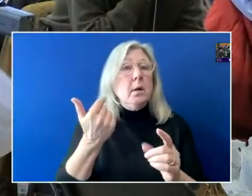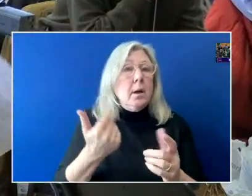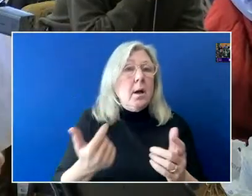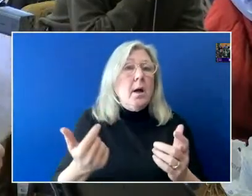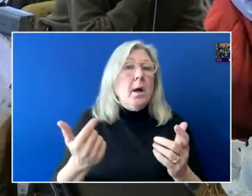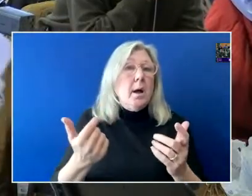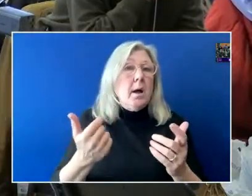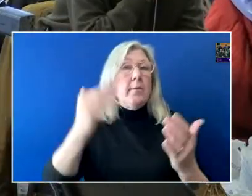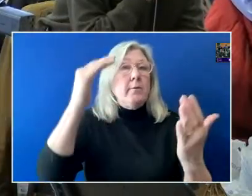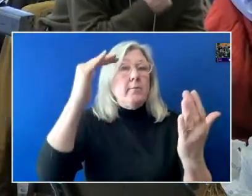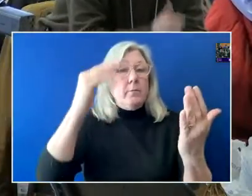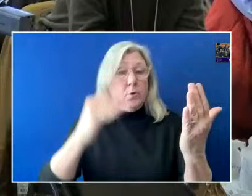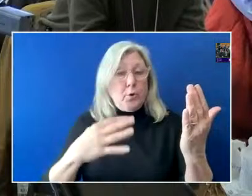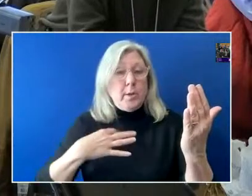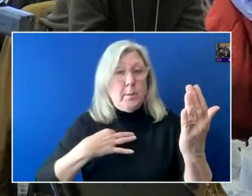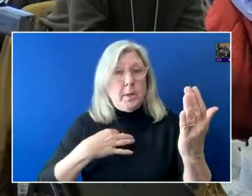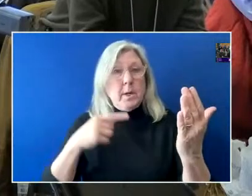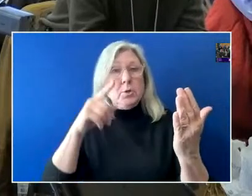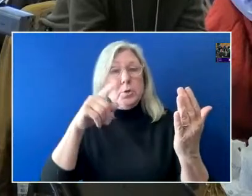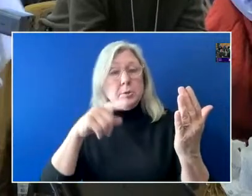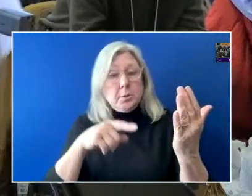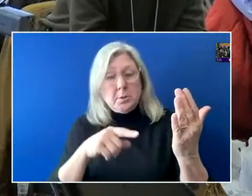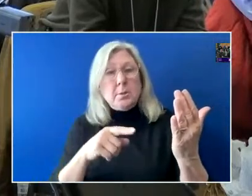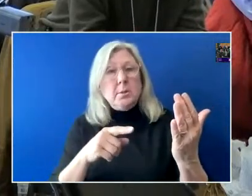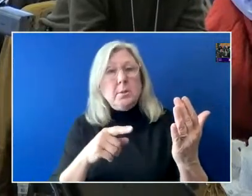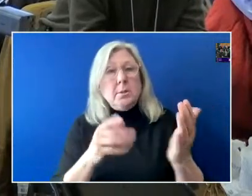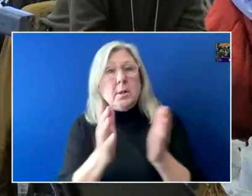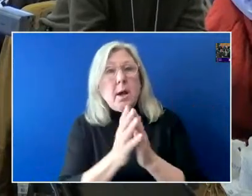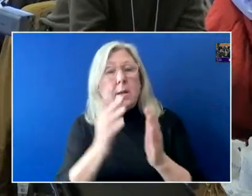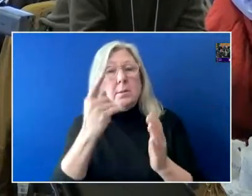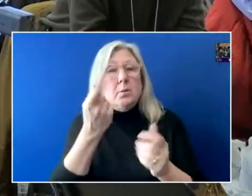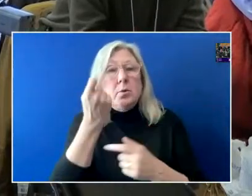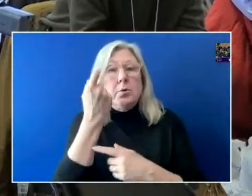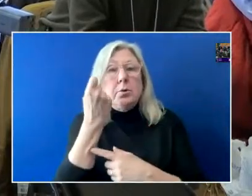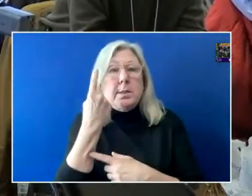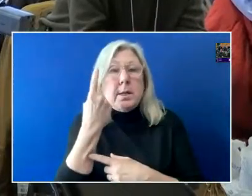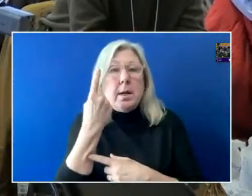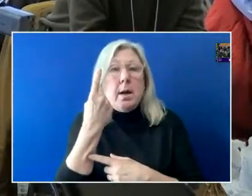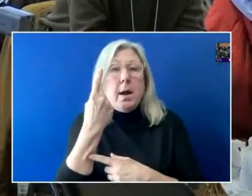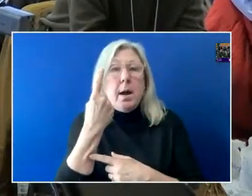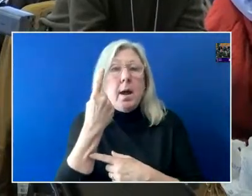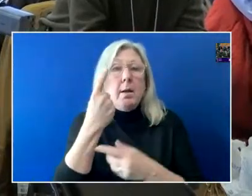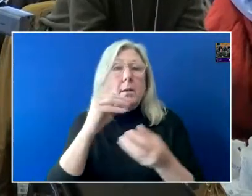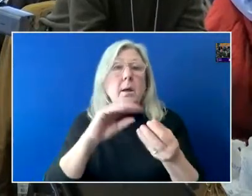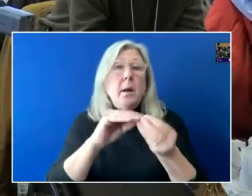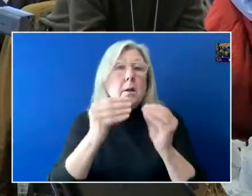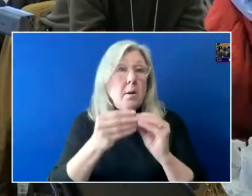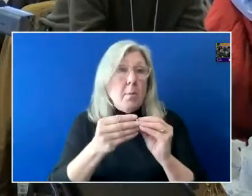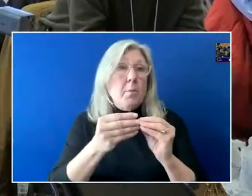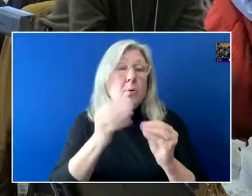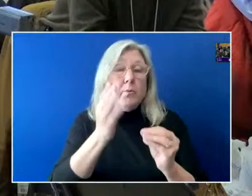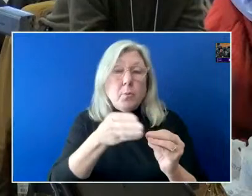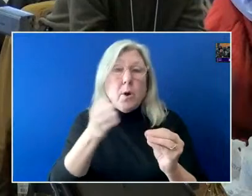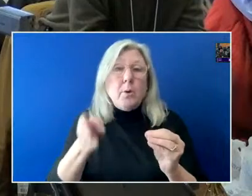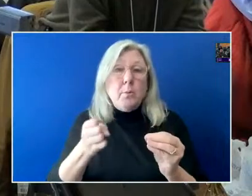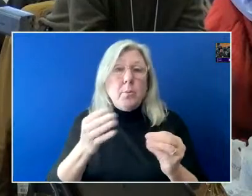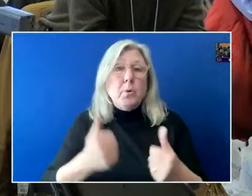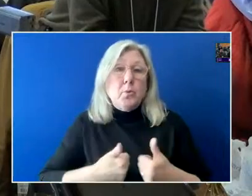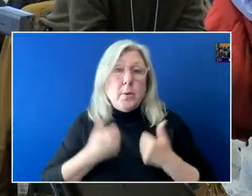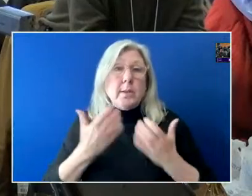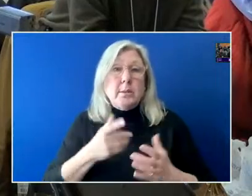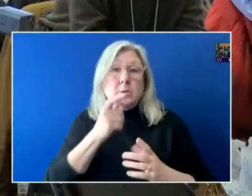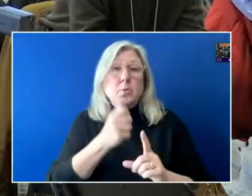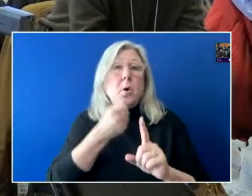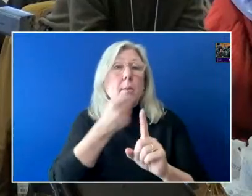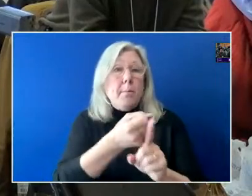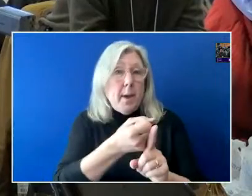for for uh an understanding as to the number of Bor residents that uh that they are impacting how